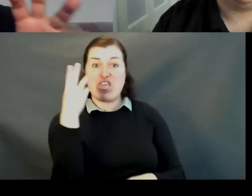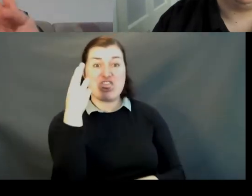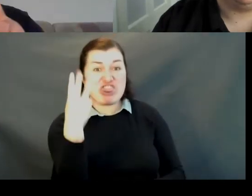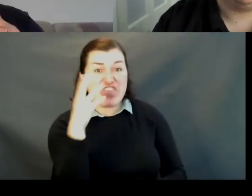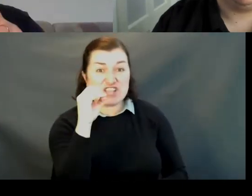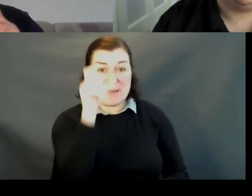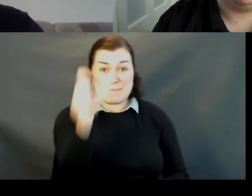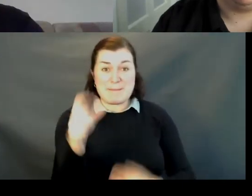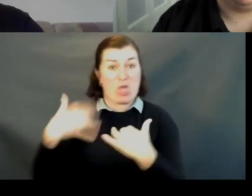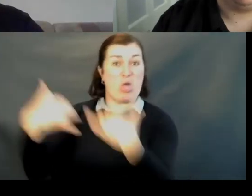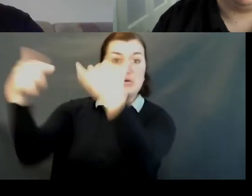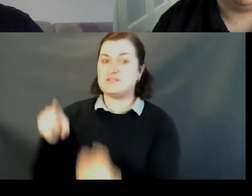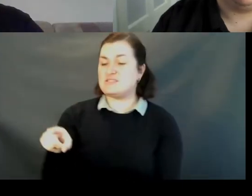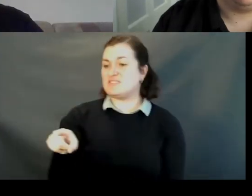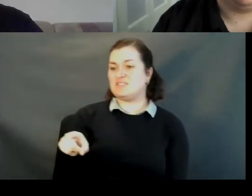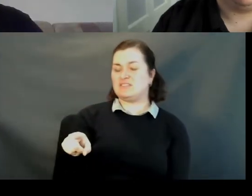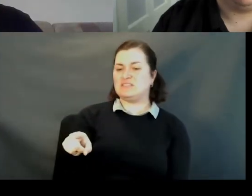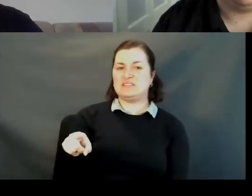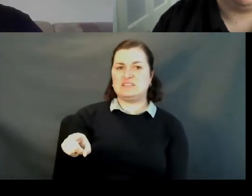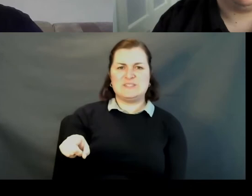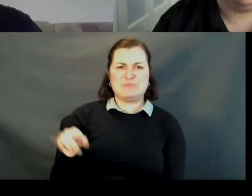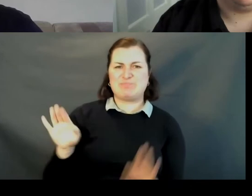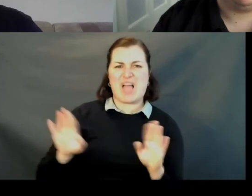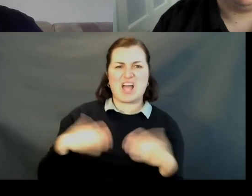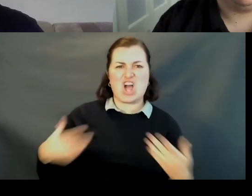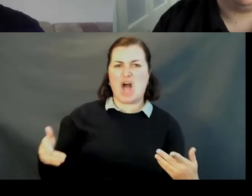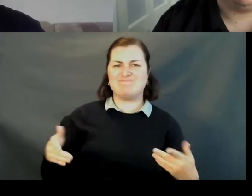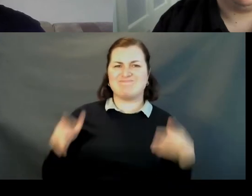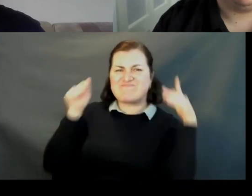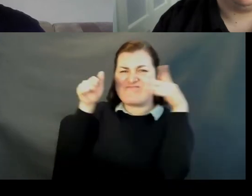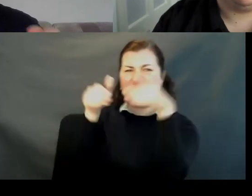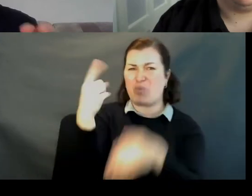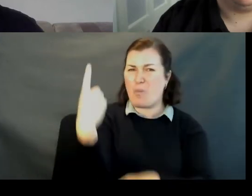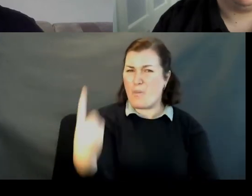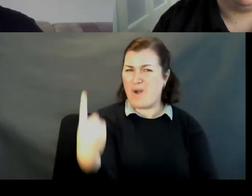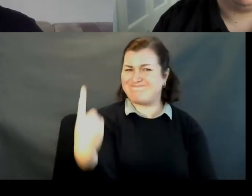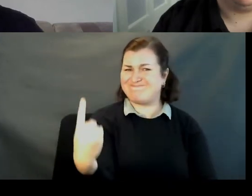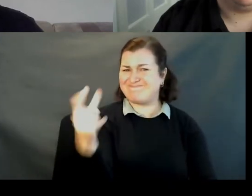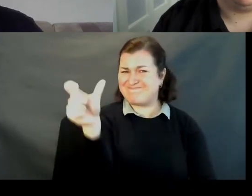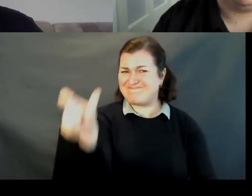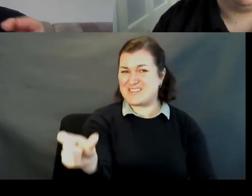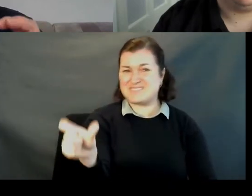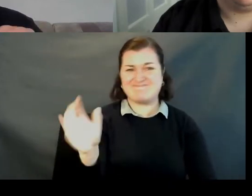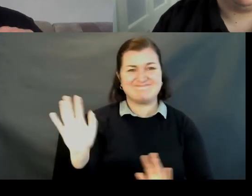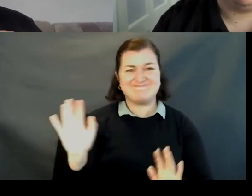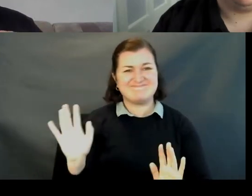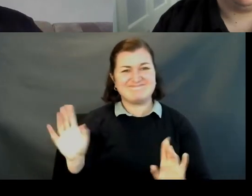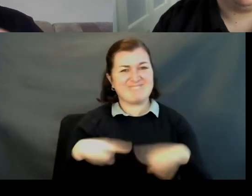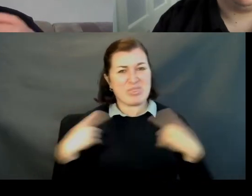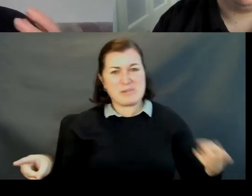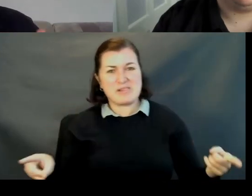unfortunately, tailor the audio description to any one particular person. So what I have to do is I have